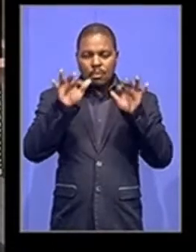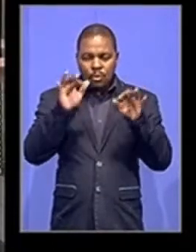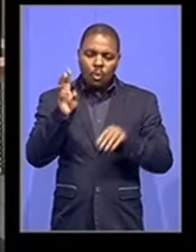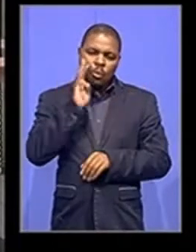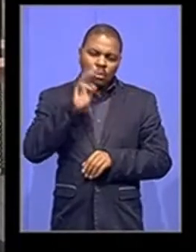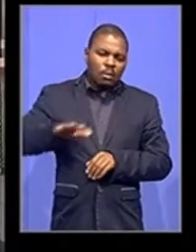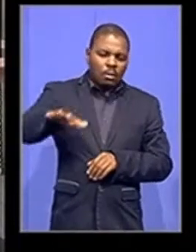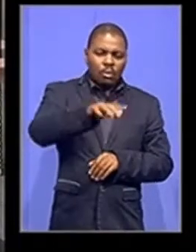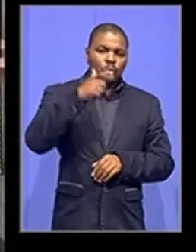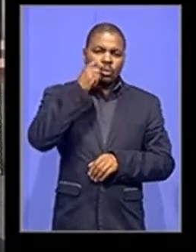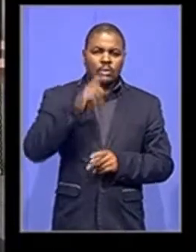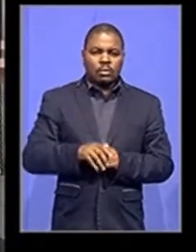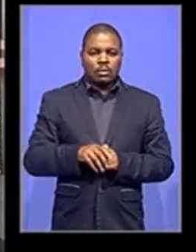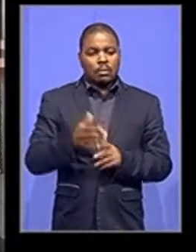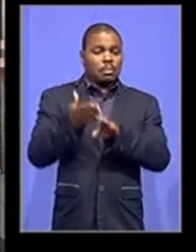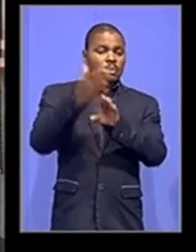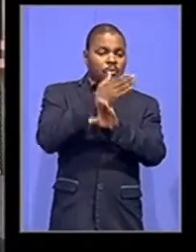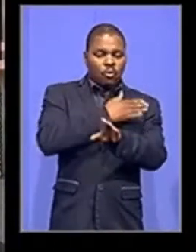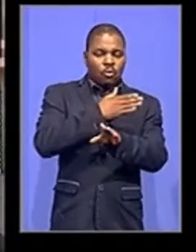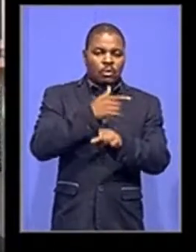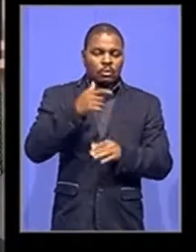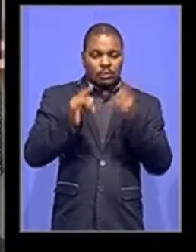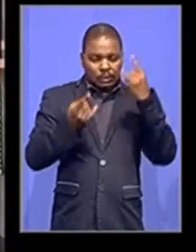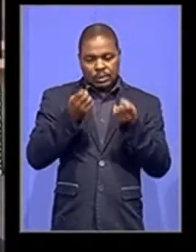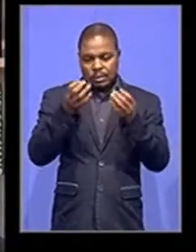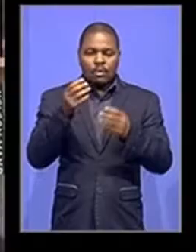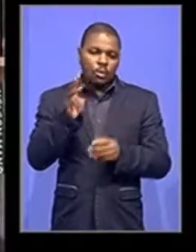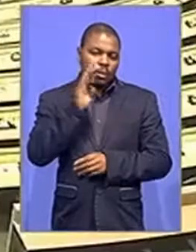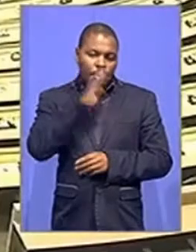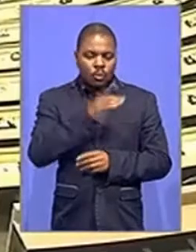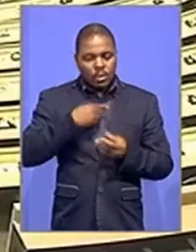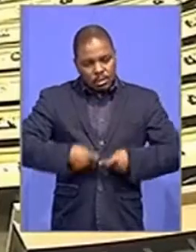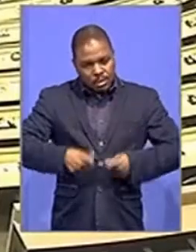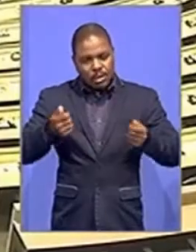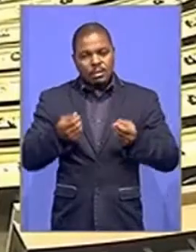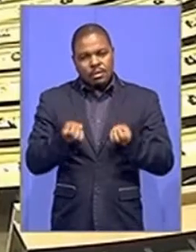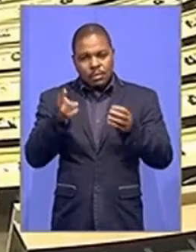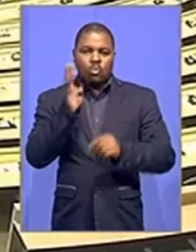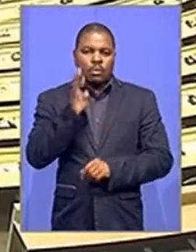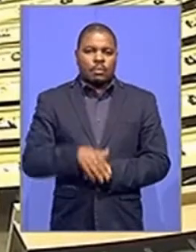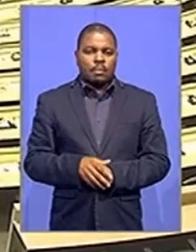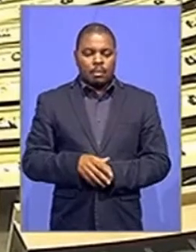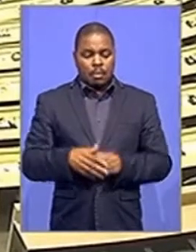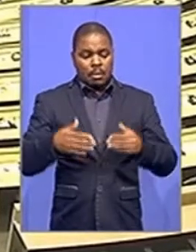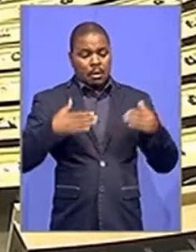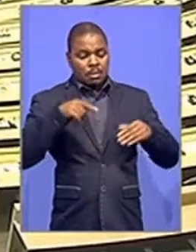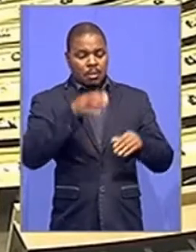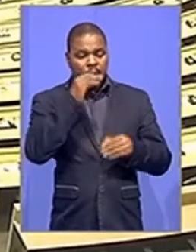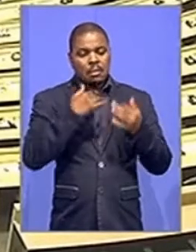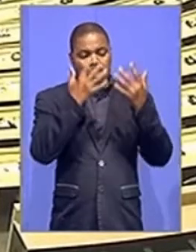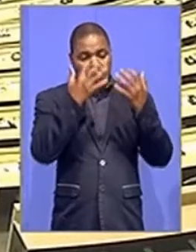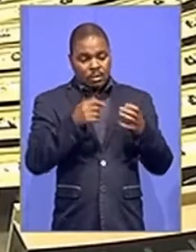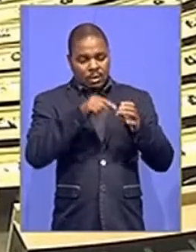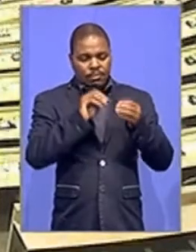including those who the city couldn't provide water. So we had to spend into that. Bolaodi bo tlhalositse fa tekanyetsokabo ya matlole e tlile